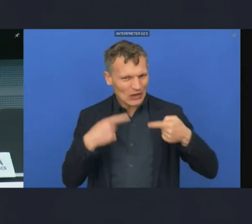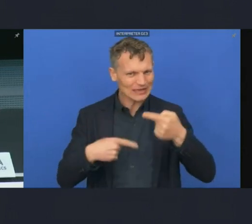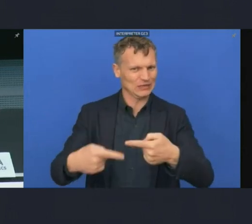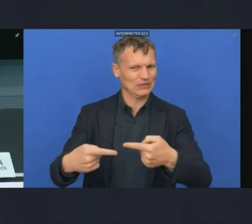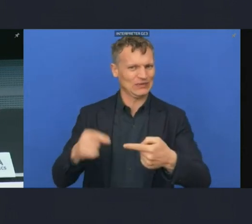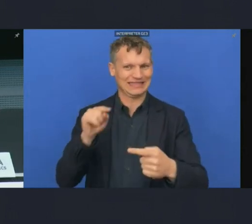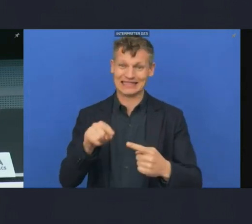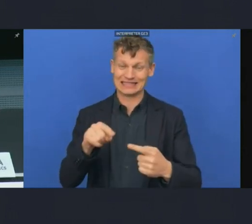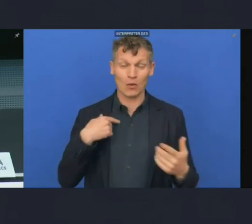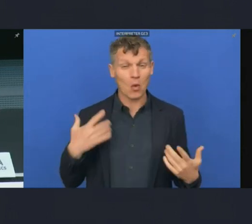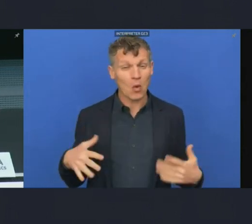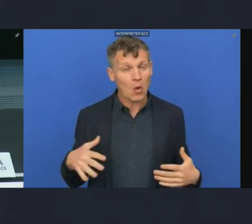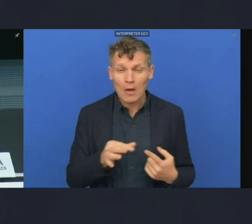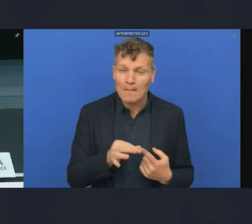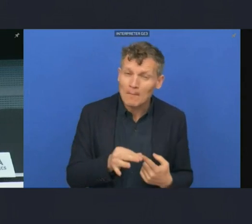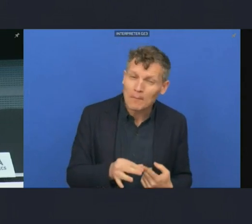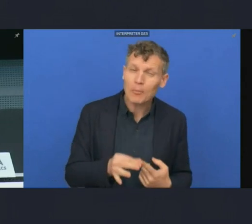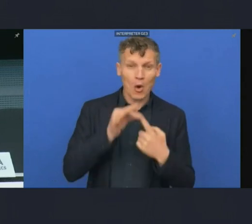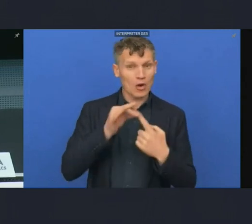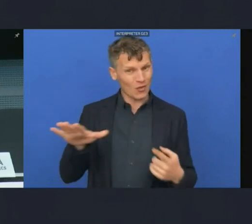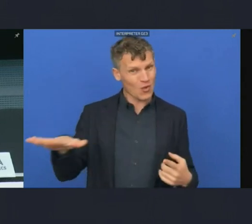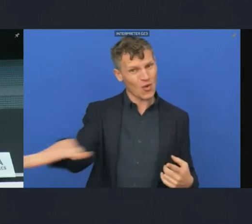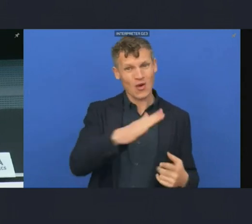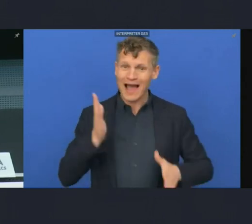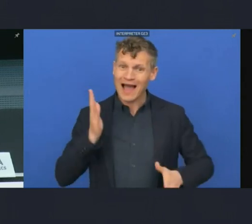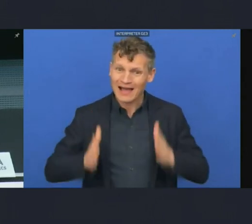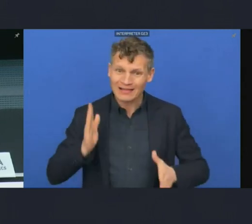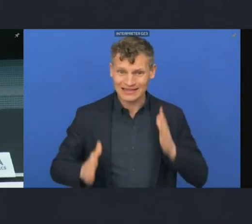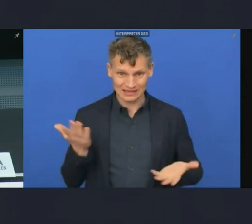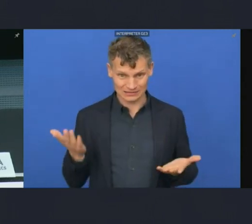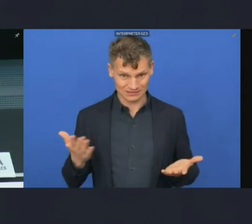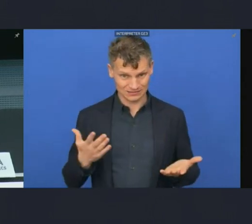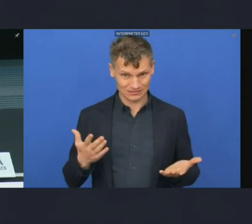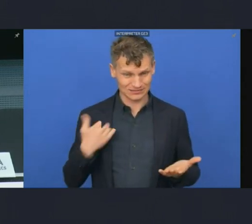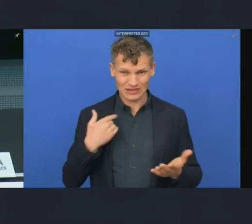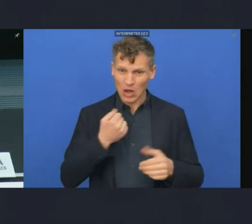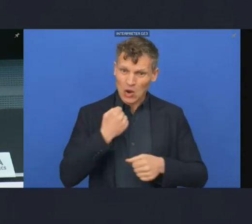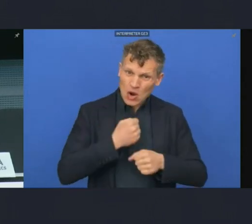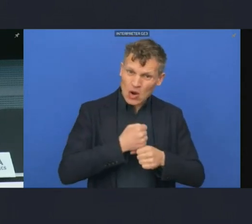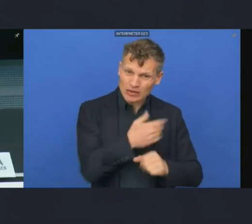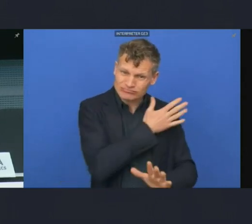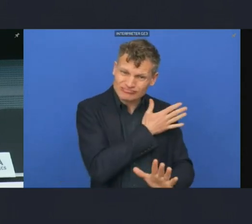athletes to be there, and we worked many weeks to